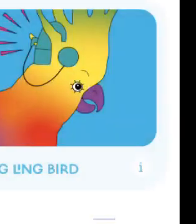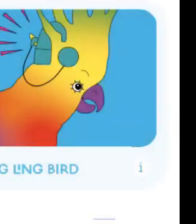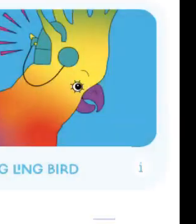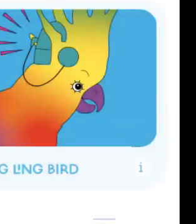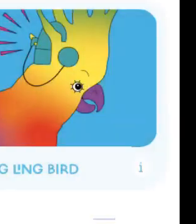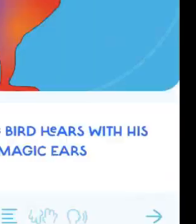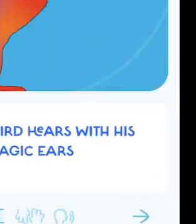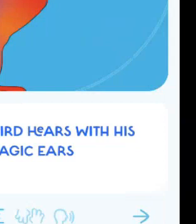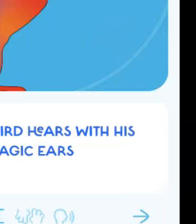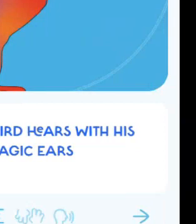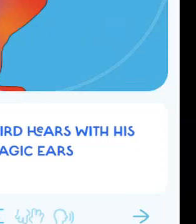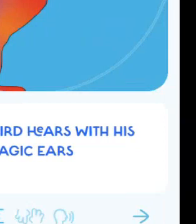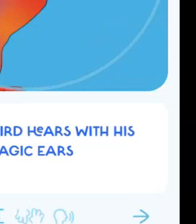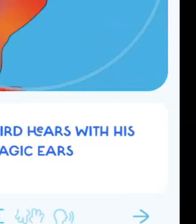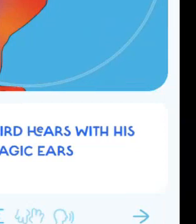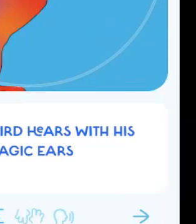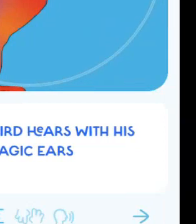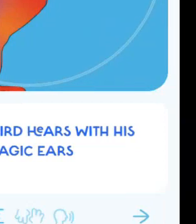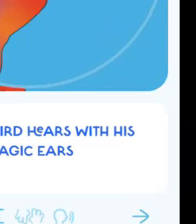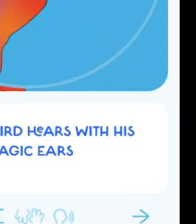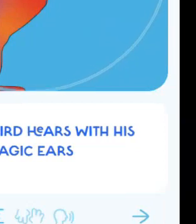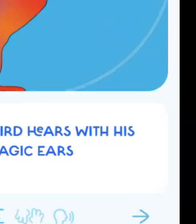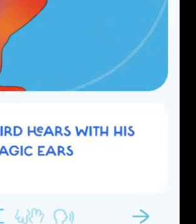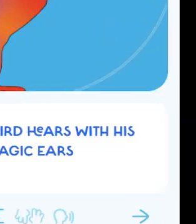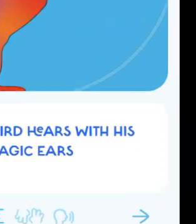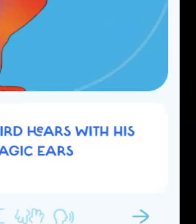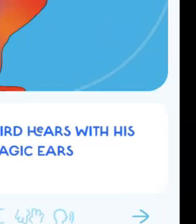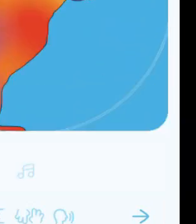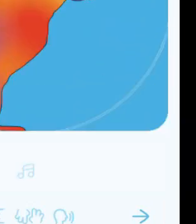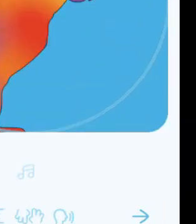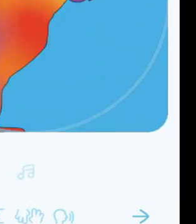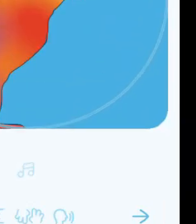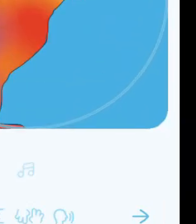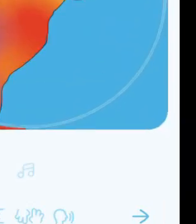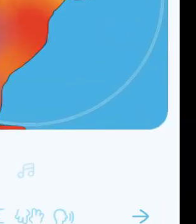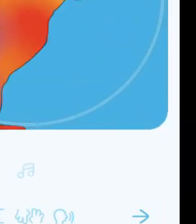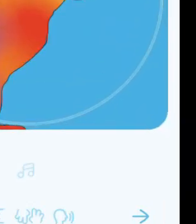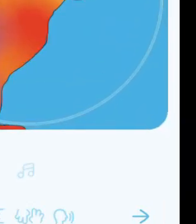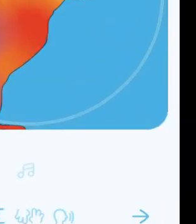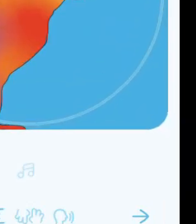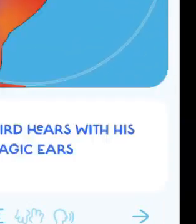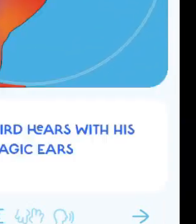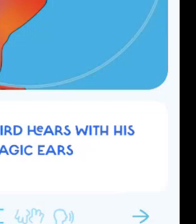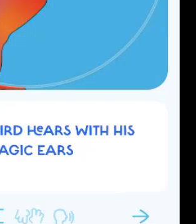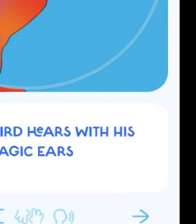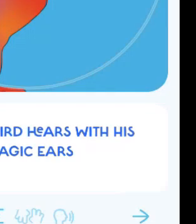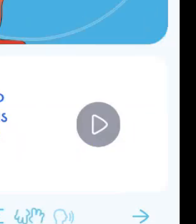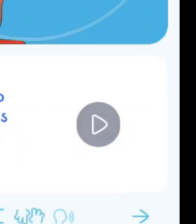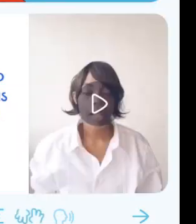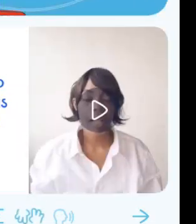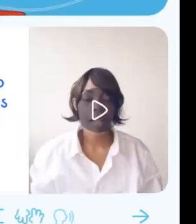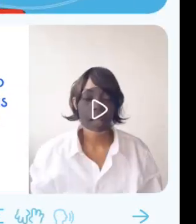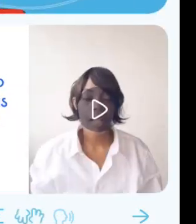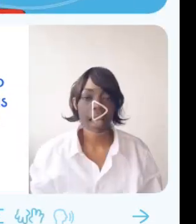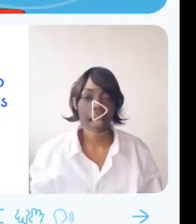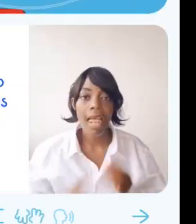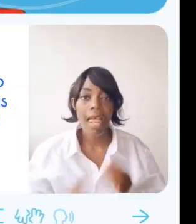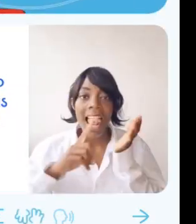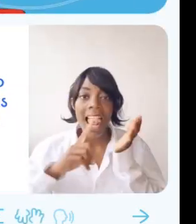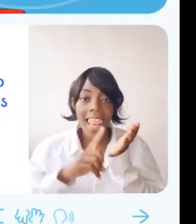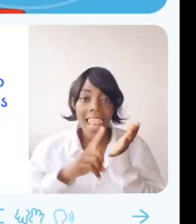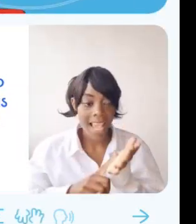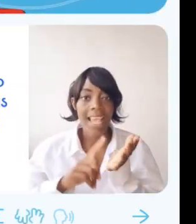And then we can go into the app. And on the bottom here, you've got the text, which you can get rid of if you want. You've got the signing